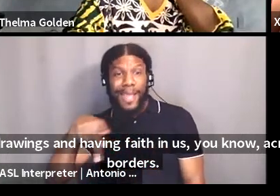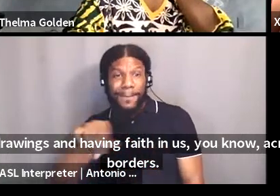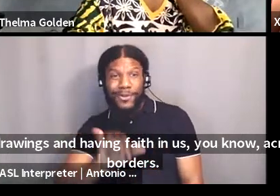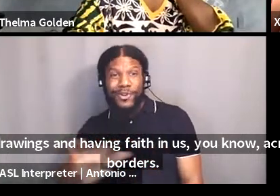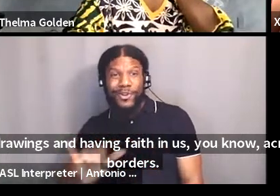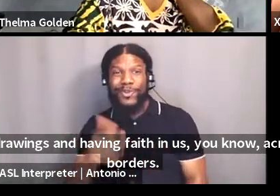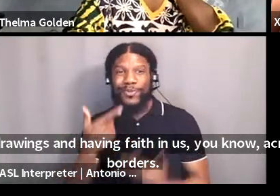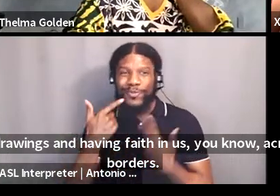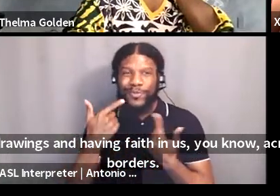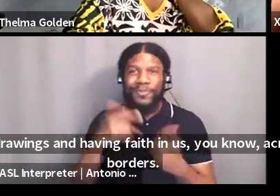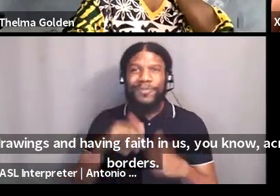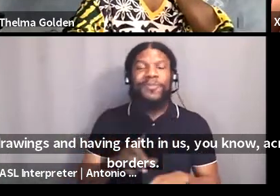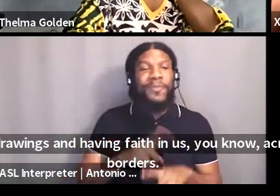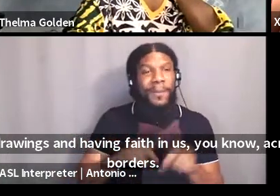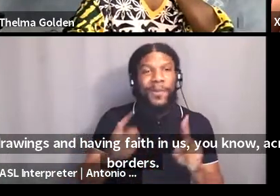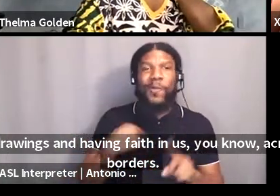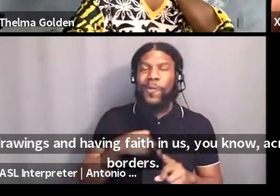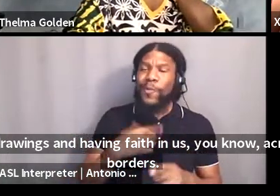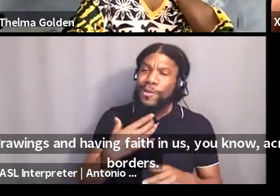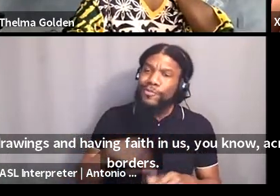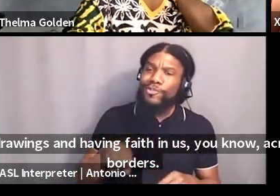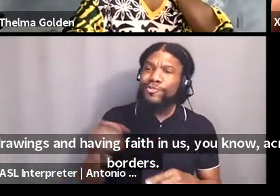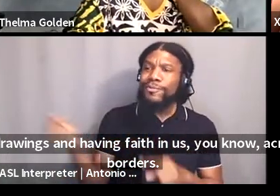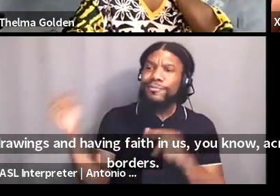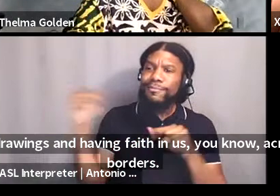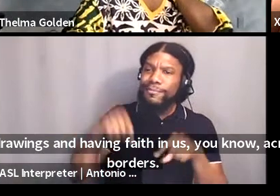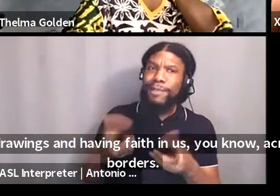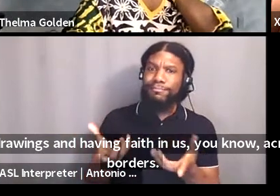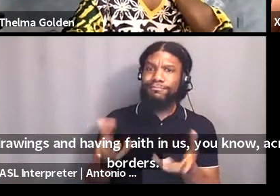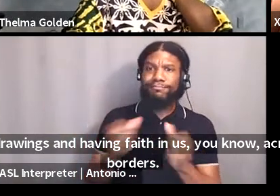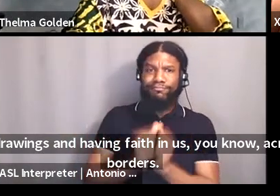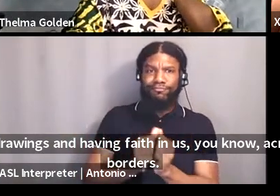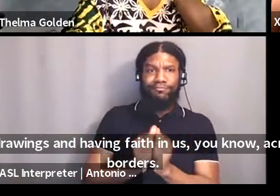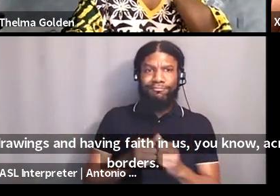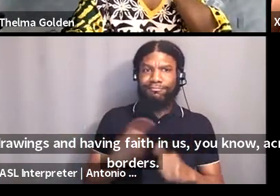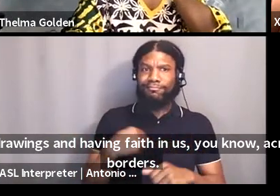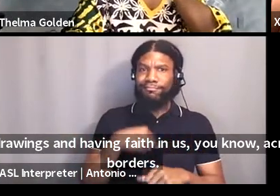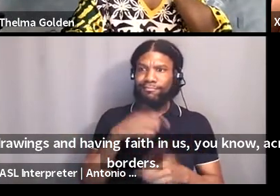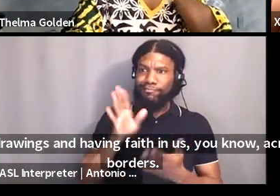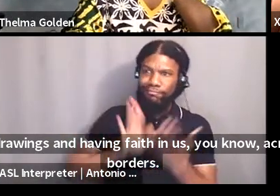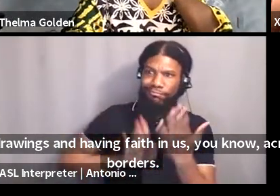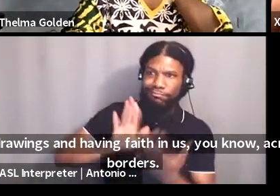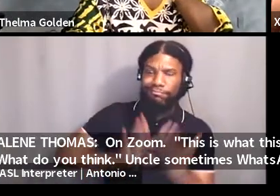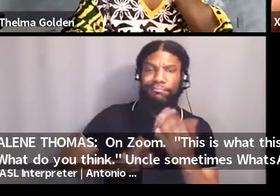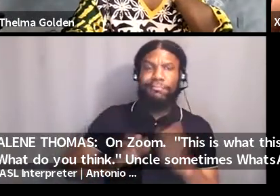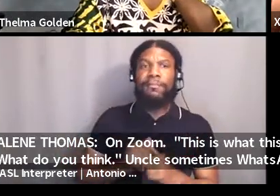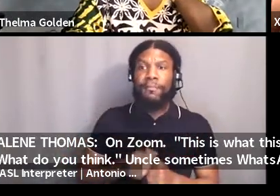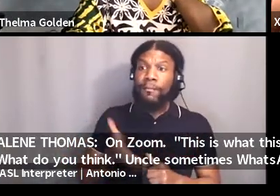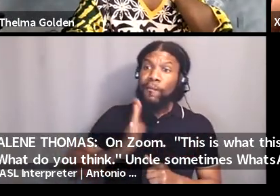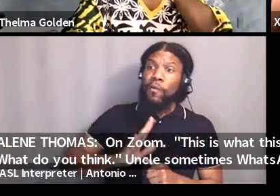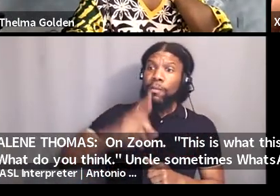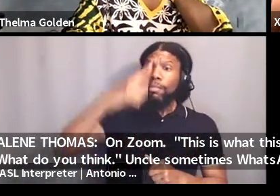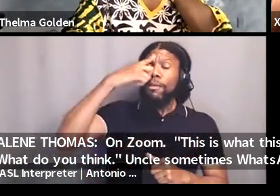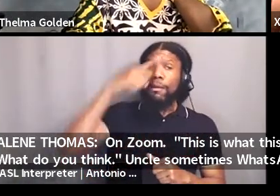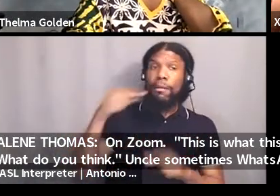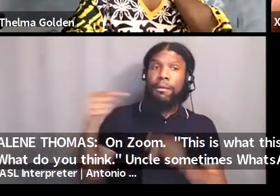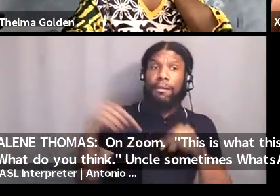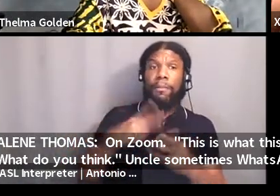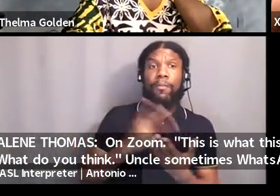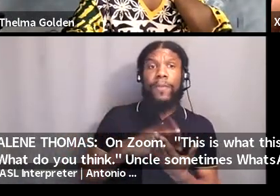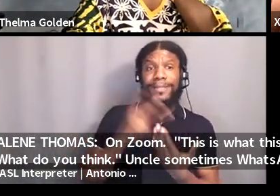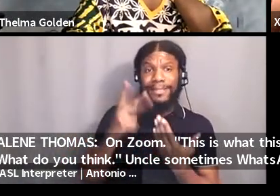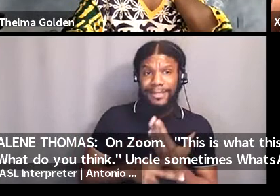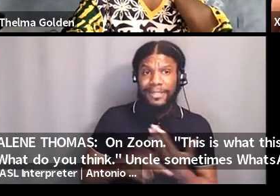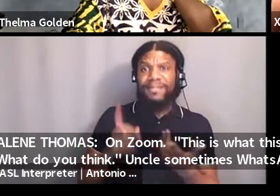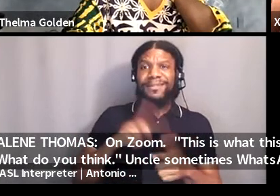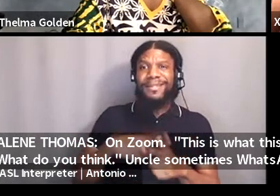Zoom. You know, we wish she could be here with us, and the initial thought was that she would come and do the residency here, and then, you